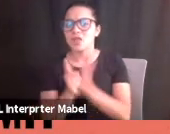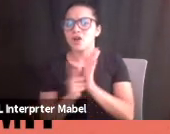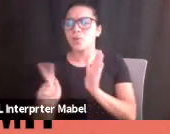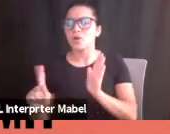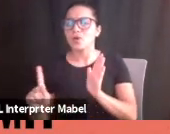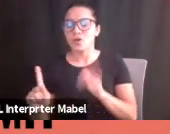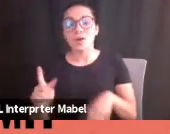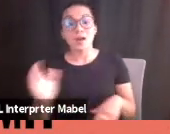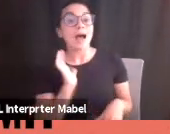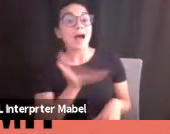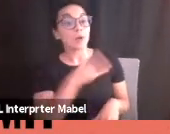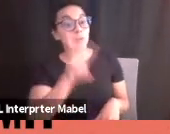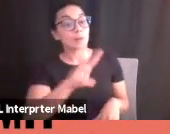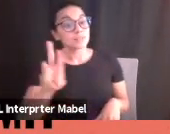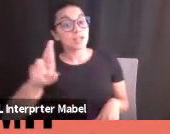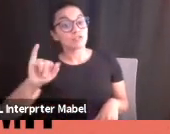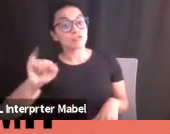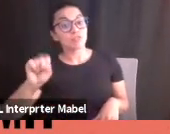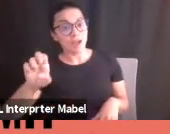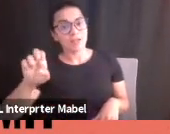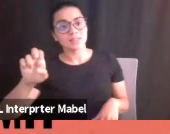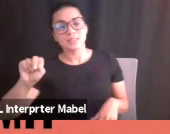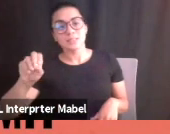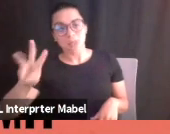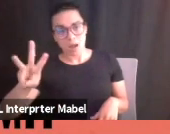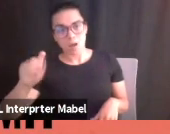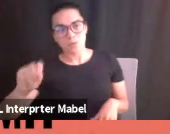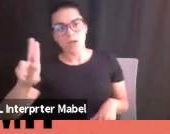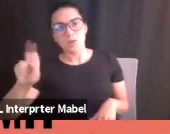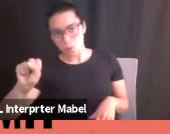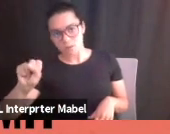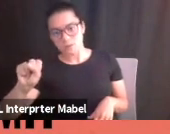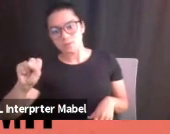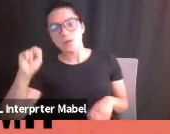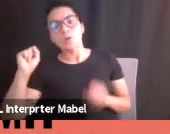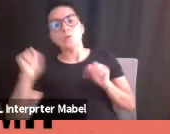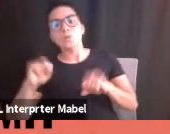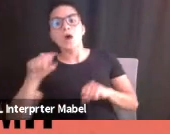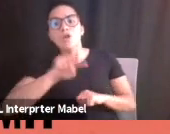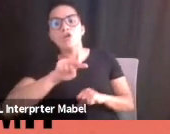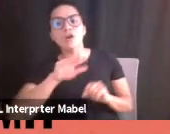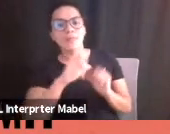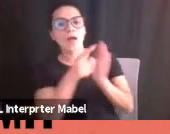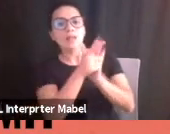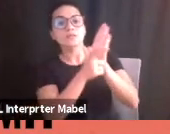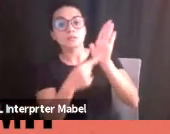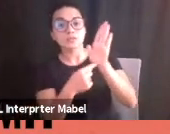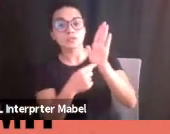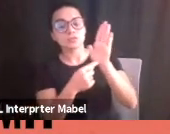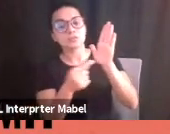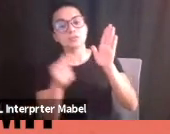website, risenow.us. You should be able to see the model legislation. And if you go